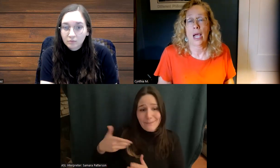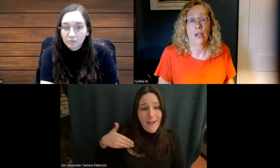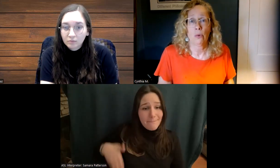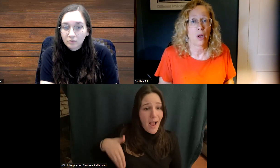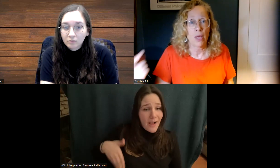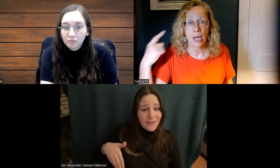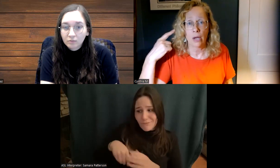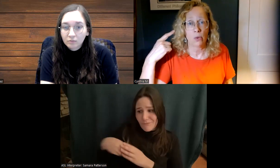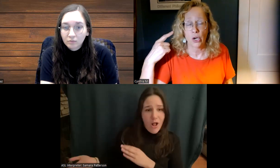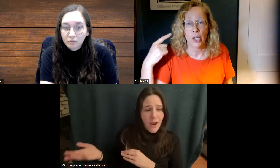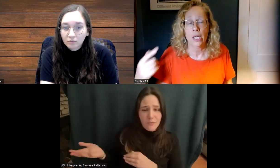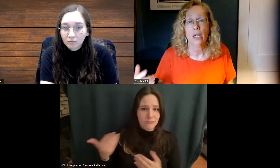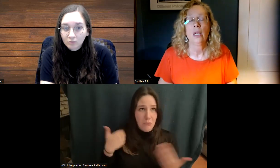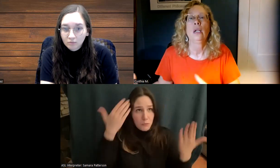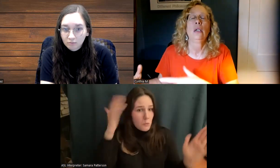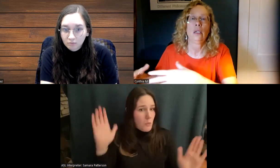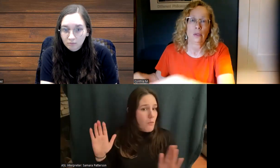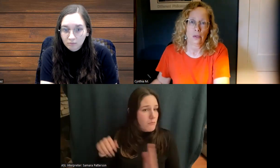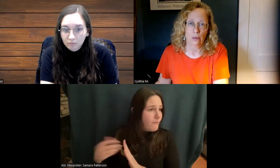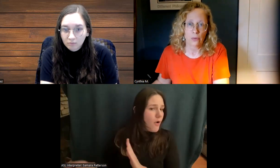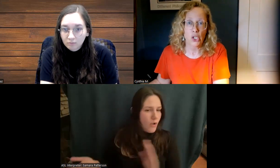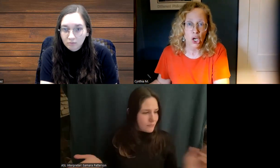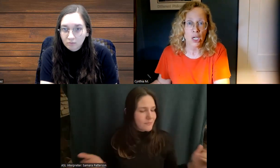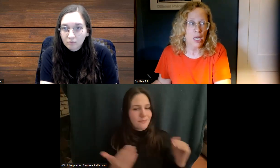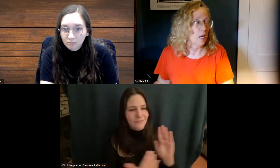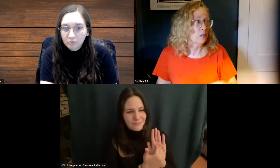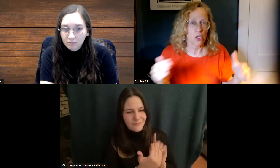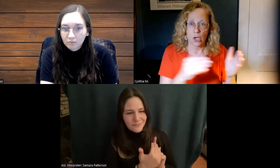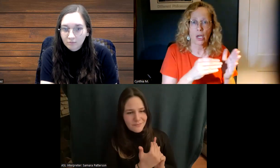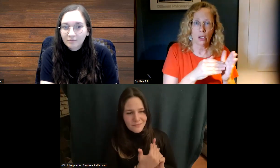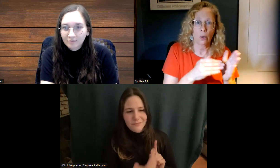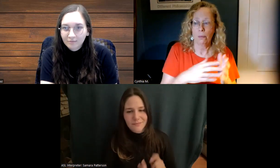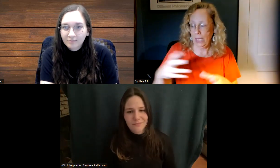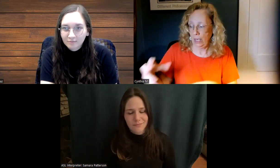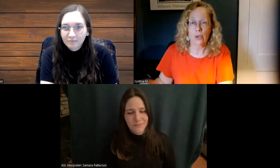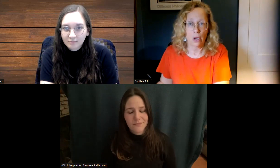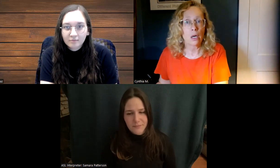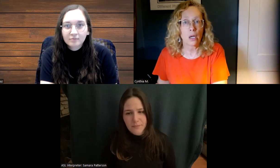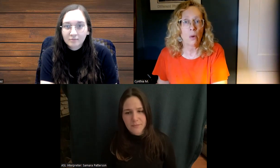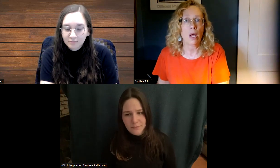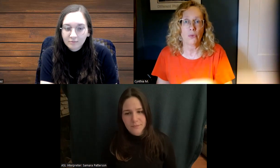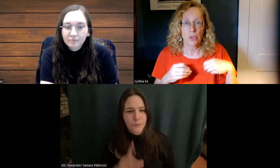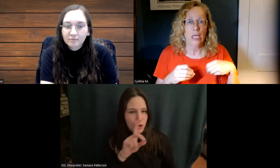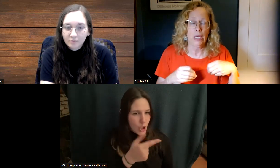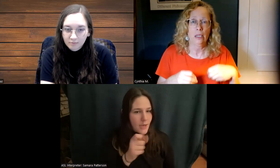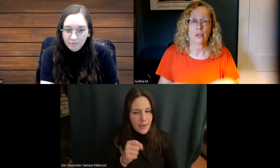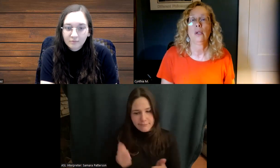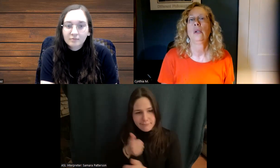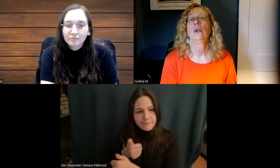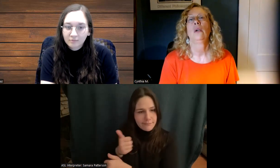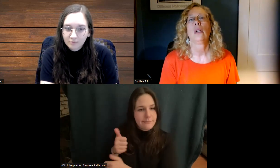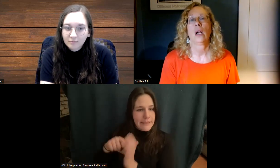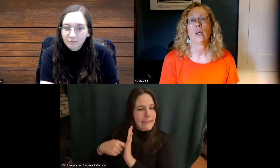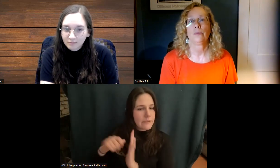pocket. I don't know that. I don't hear it. The dog does. The dog can alert me and the dog can go after the keys.